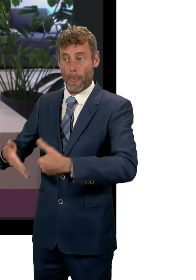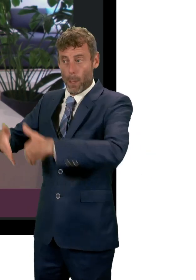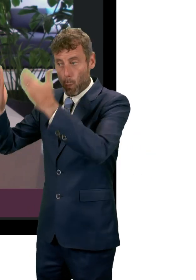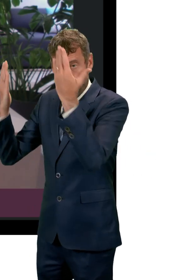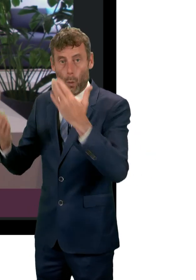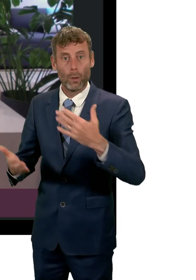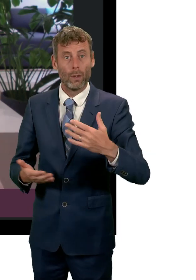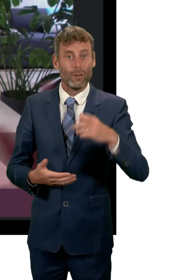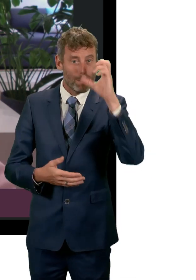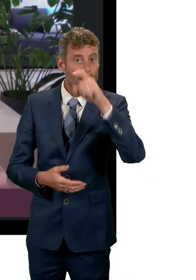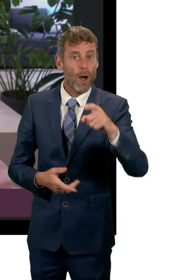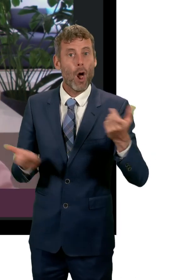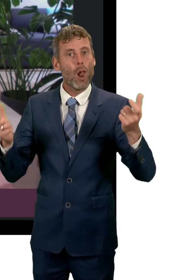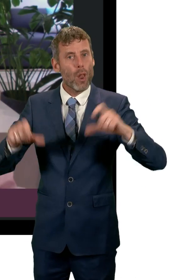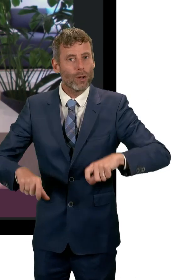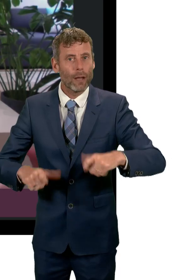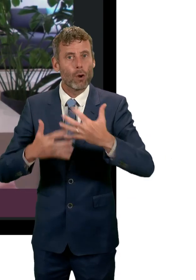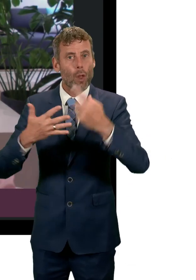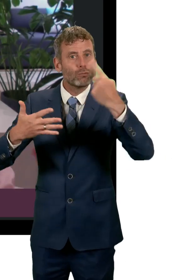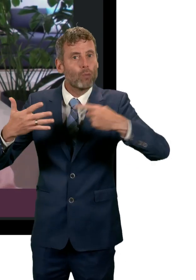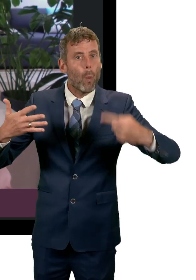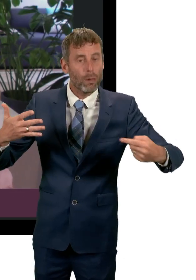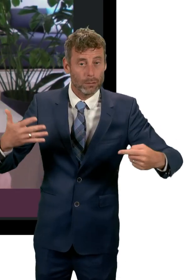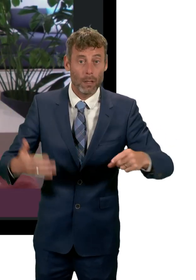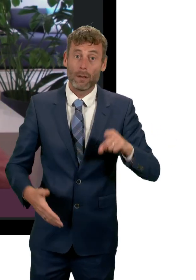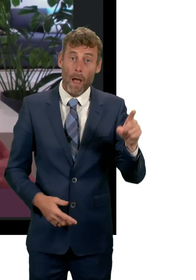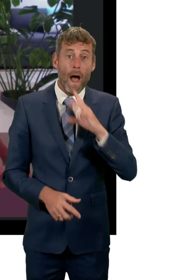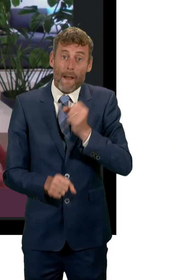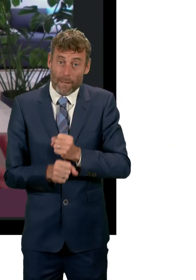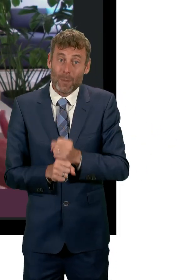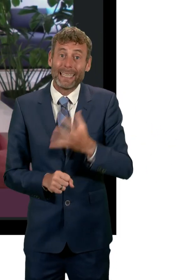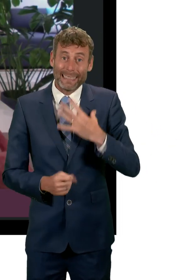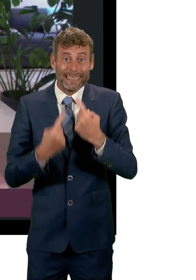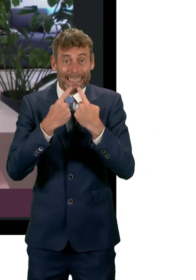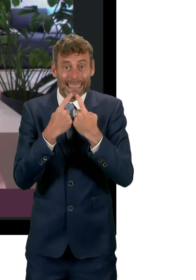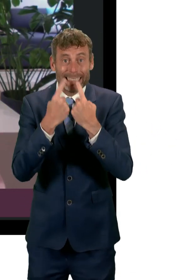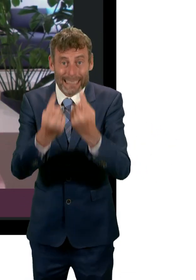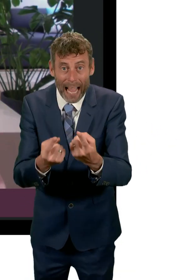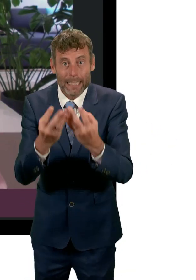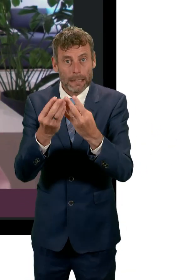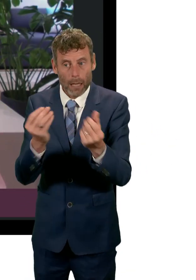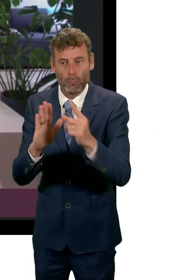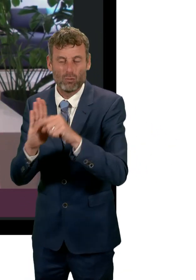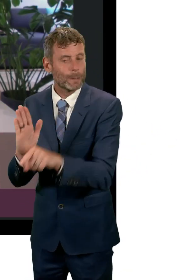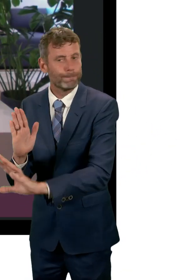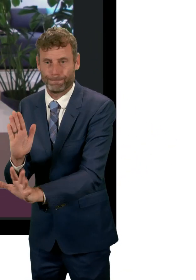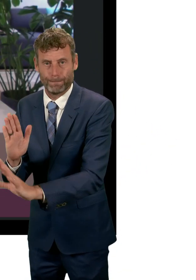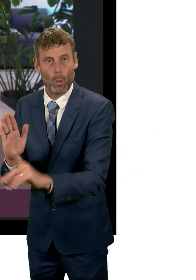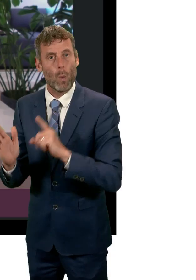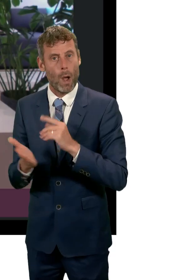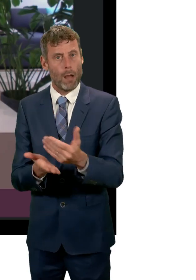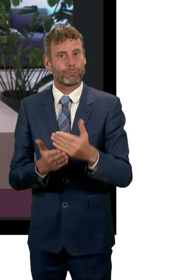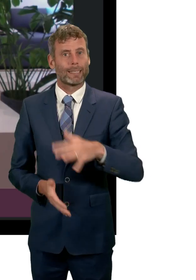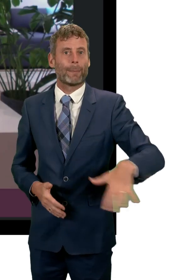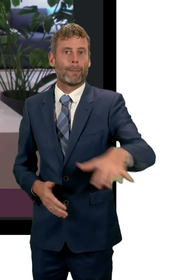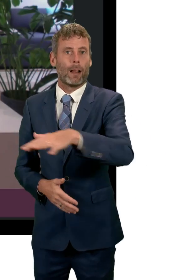the government steps in to say this is a mass-scale public health challenge. It's our duty as government to protect people. They do that. On top